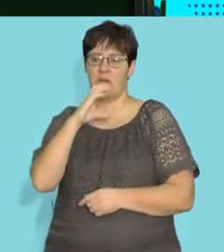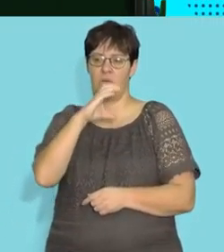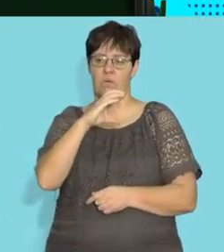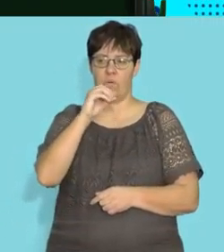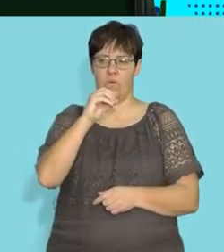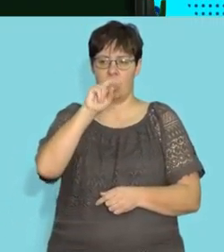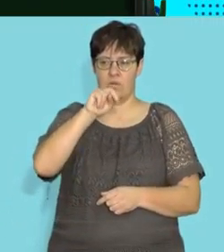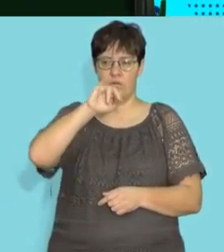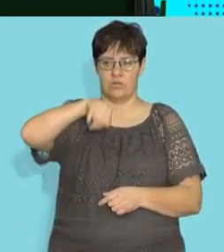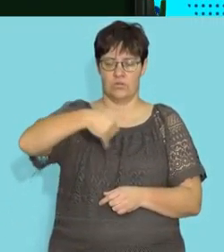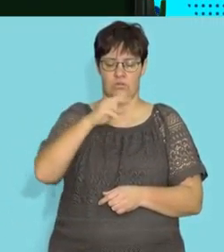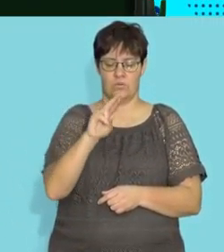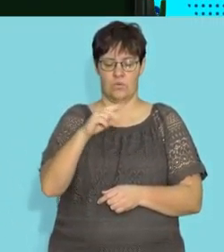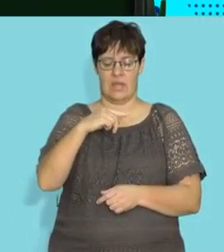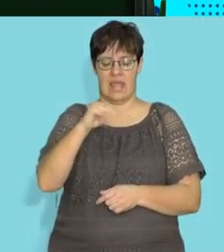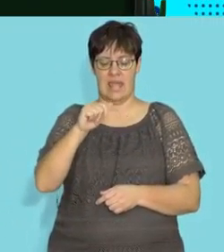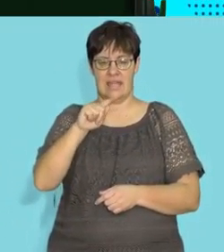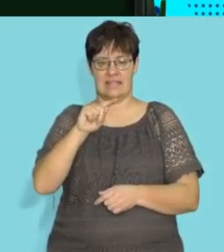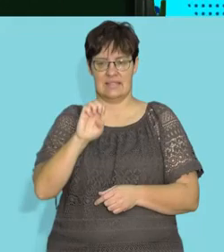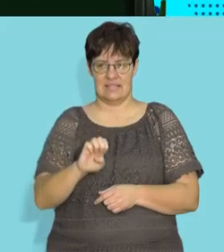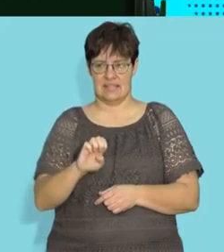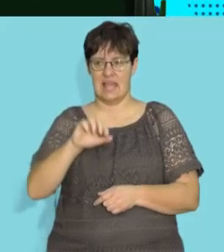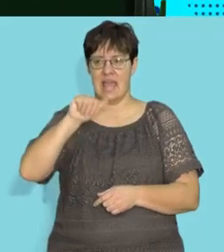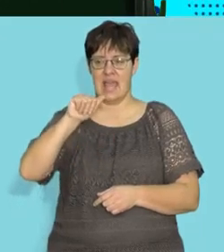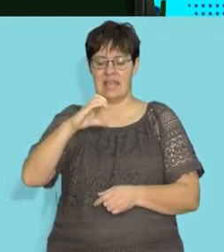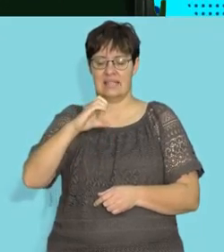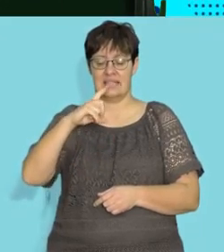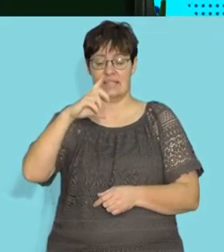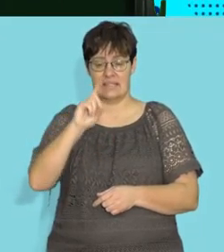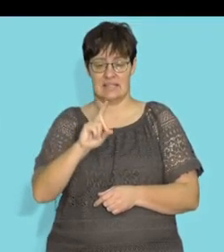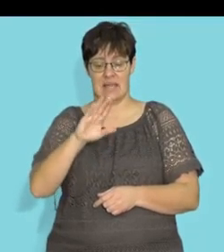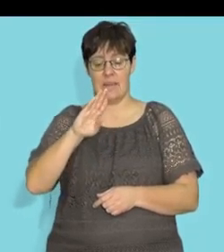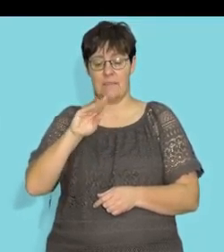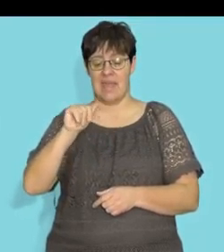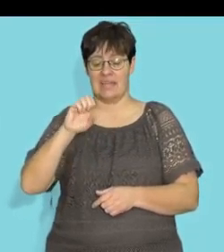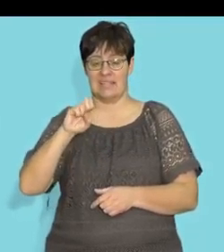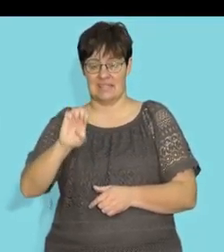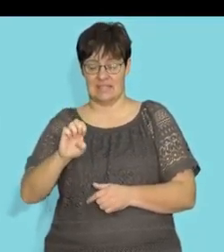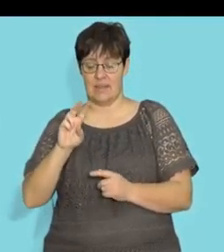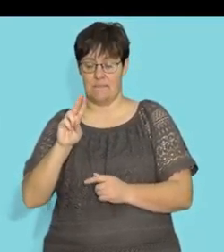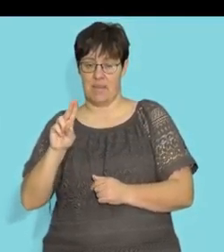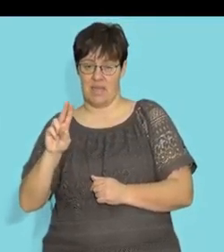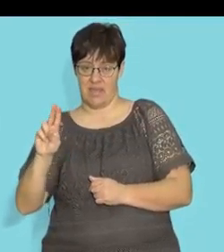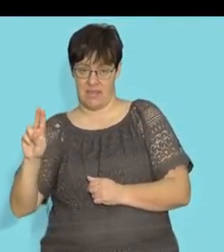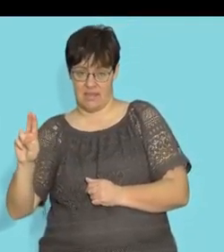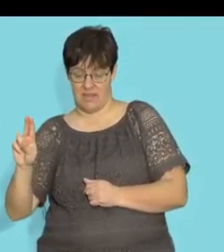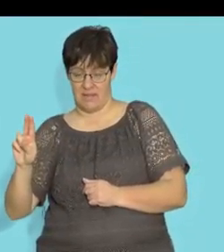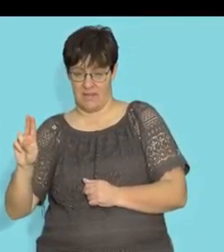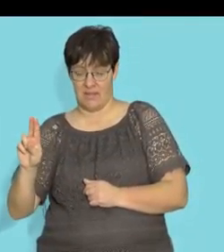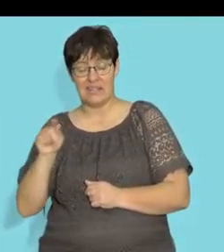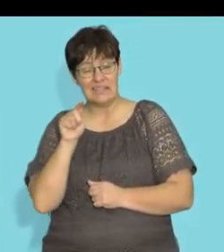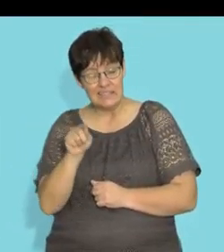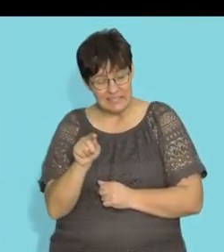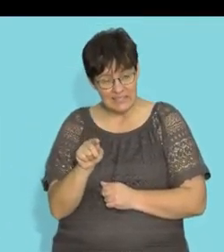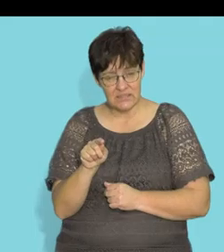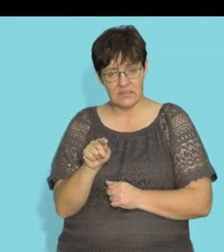Right, so when we have an acid and a base that forms an acid and a